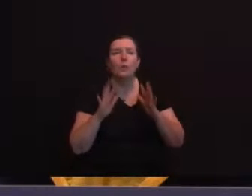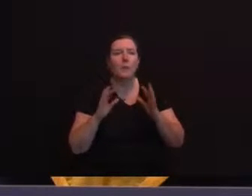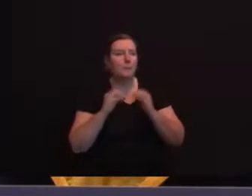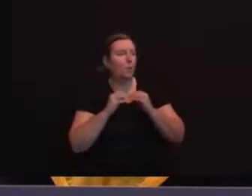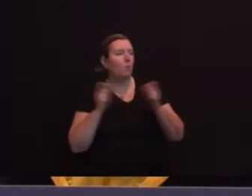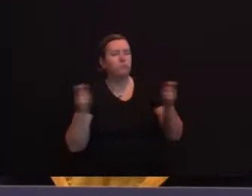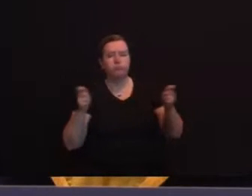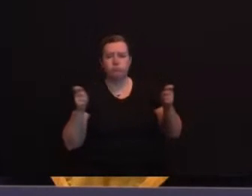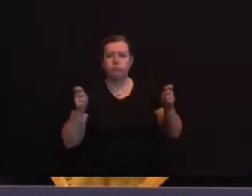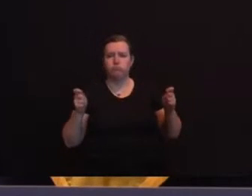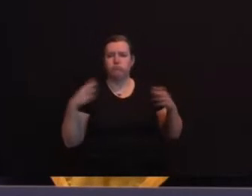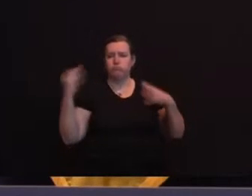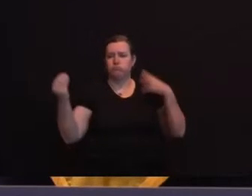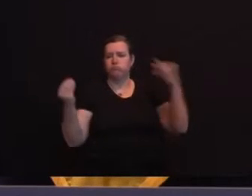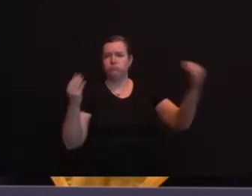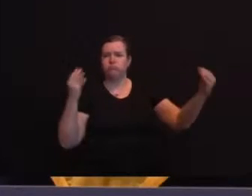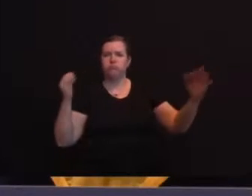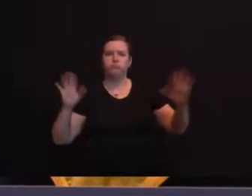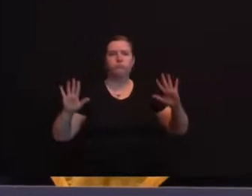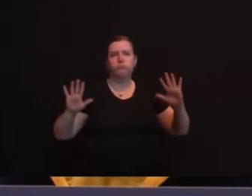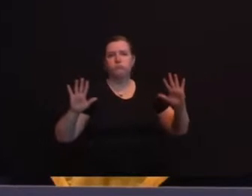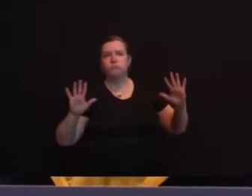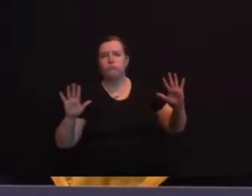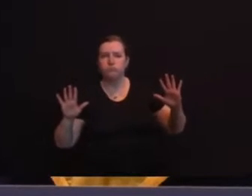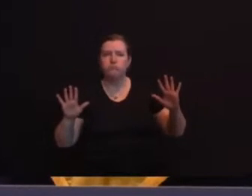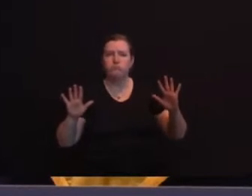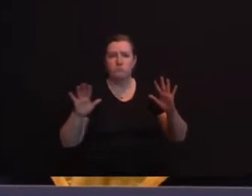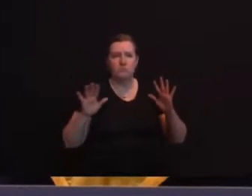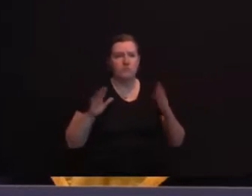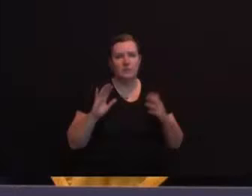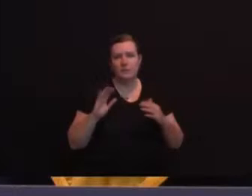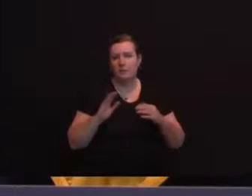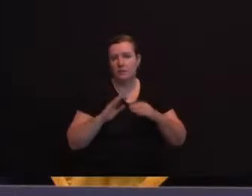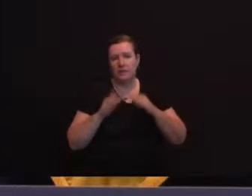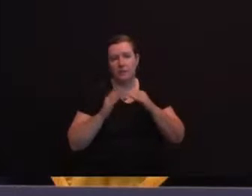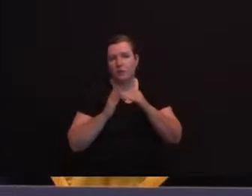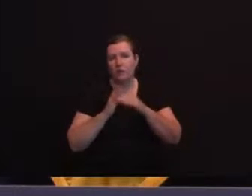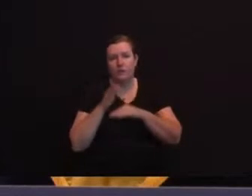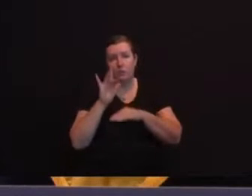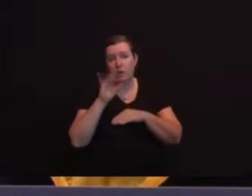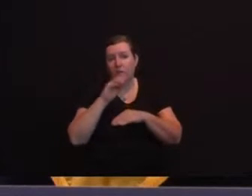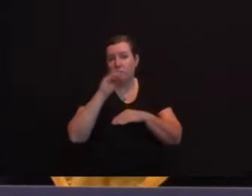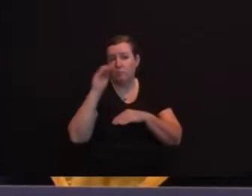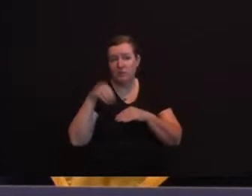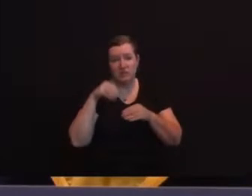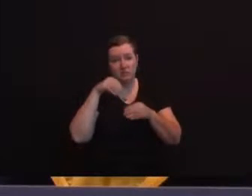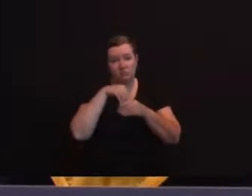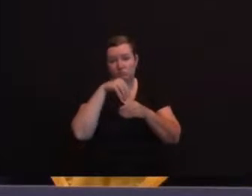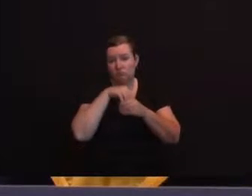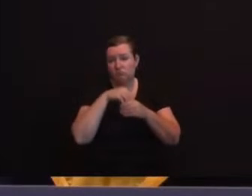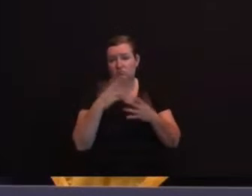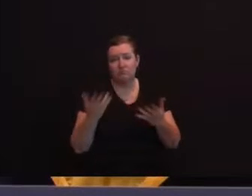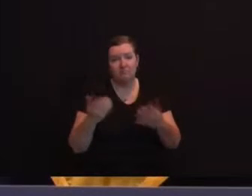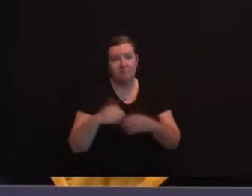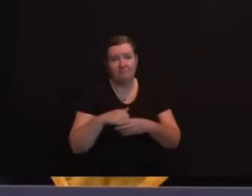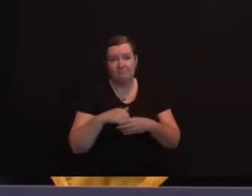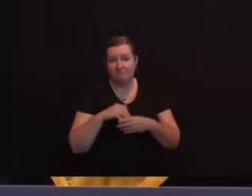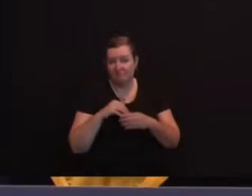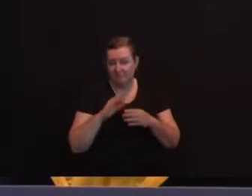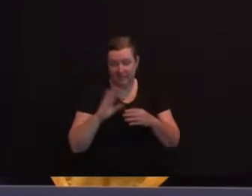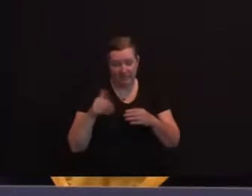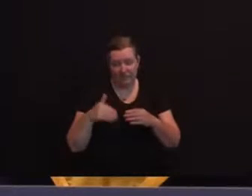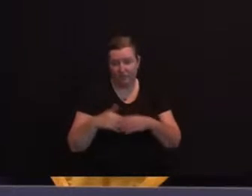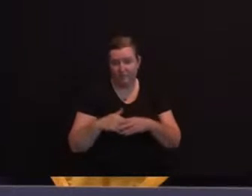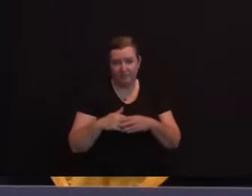that's why we were as incremental as we were. And by the way, we never went above 25% as an example of indoor dining capacity. And I'm glad we didn't, even